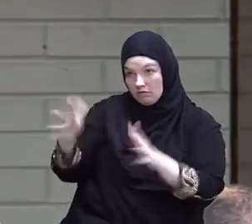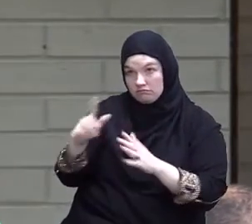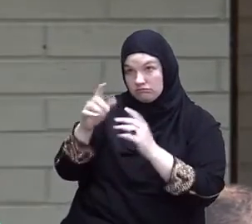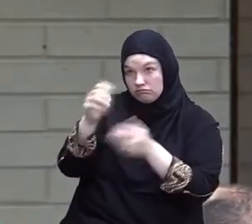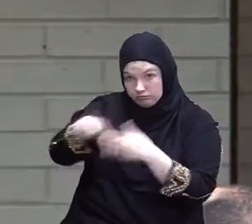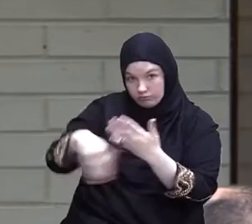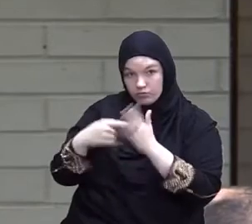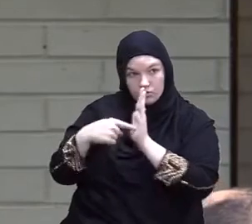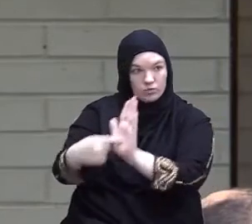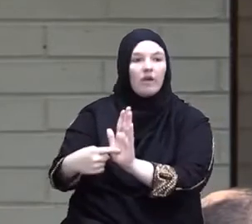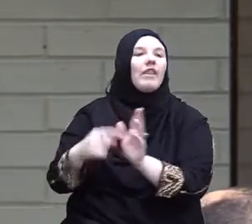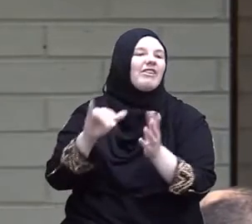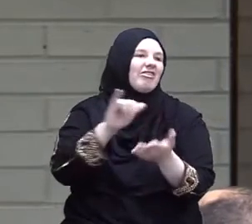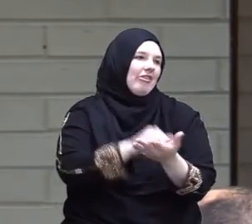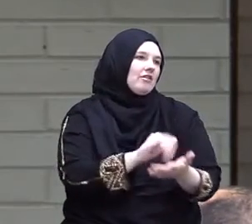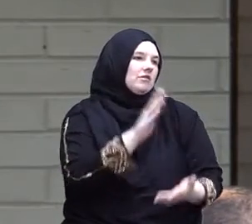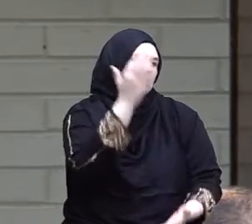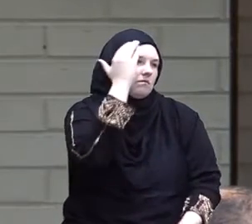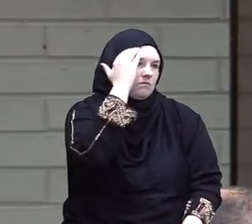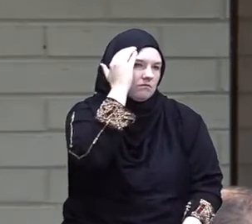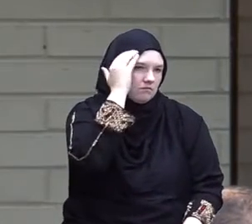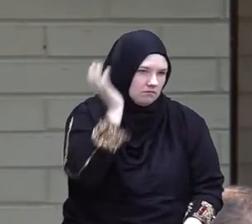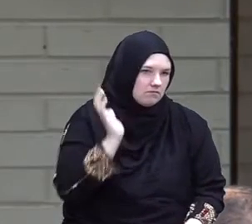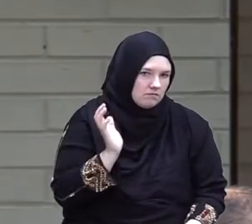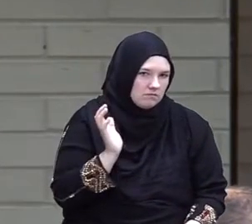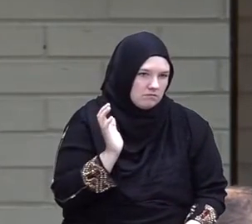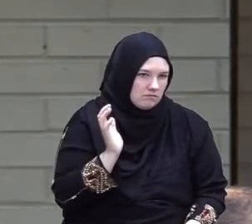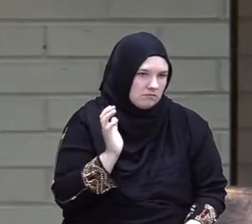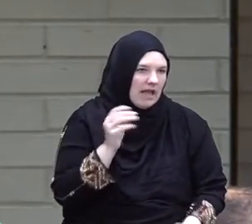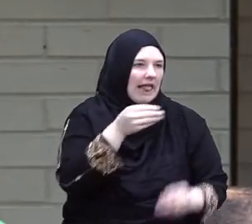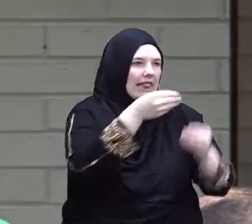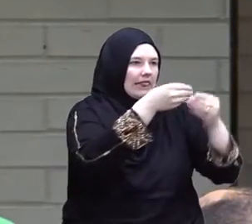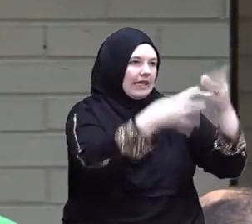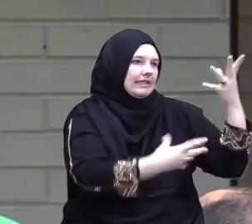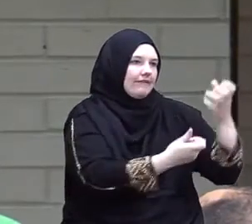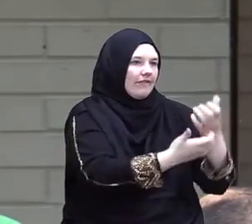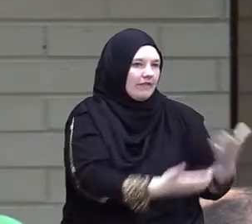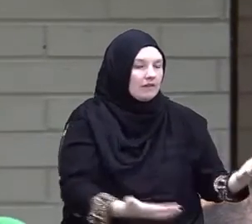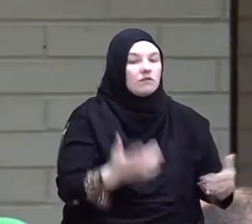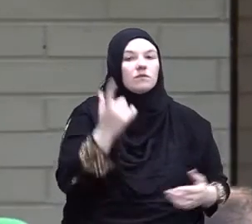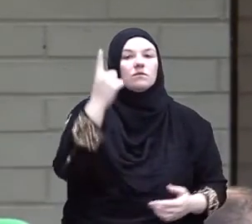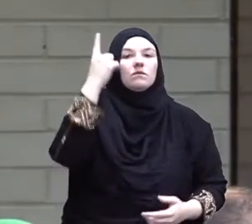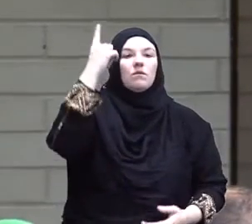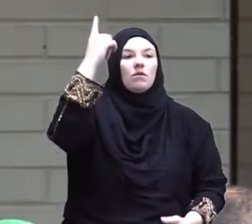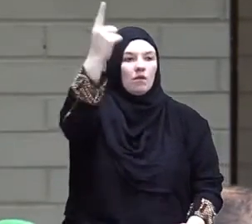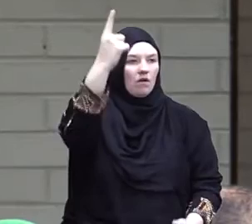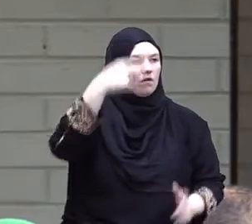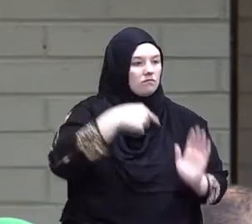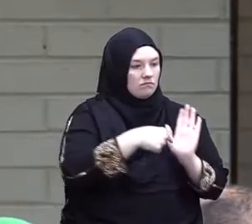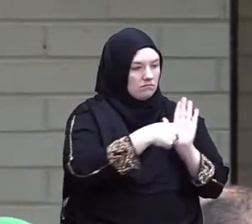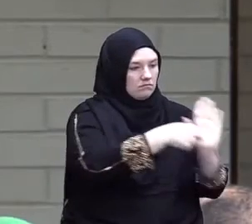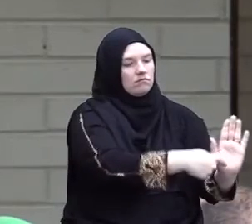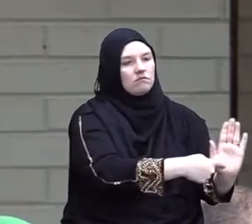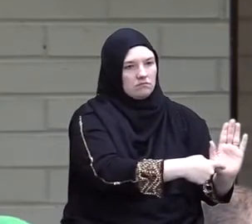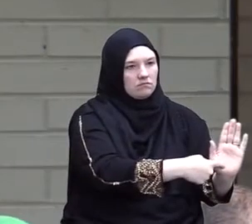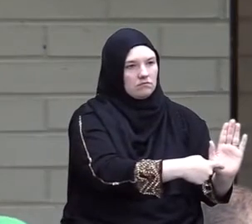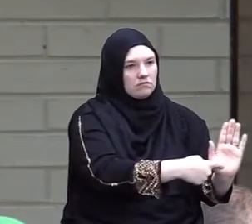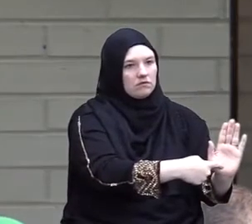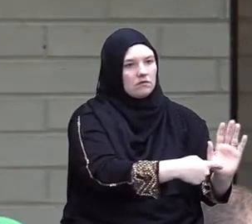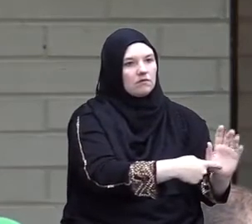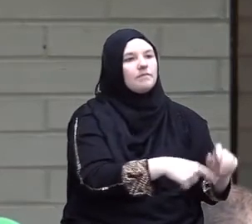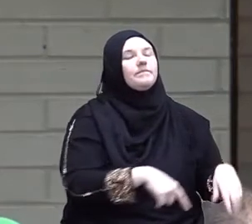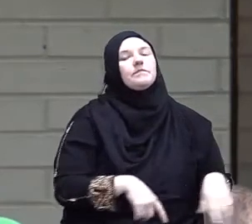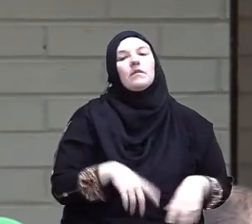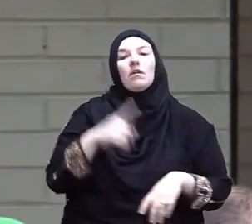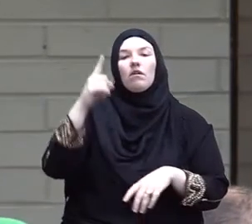means they were definitive list of things. Right? So He presented them to the angels and said, tell me